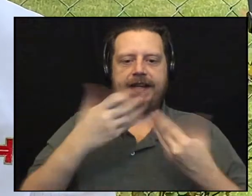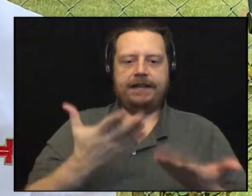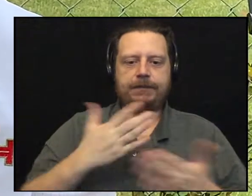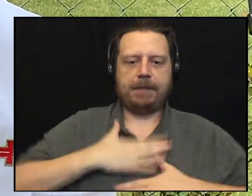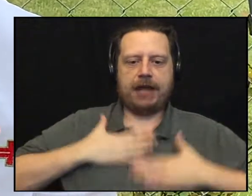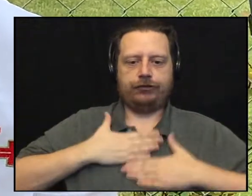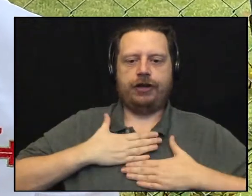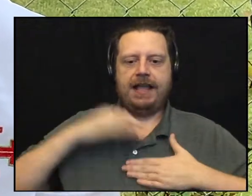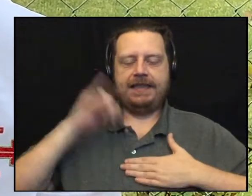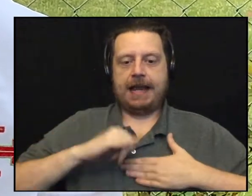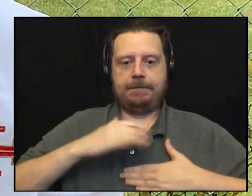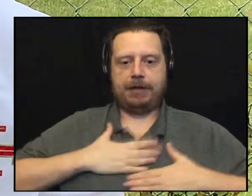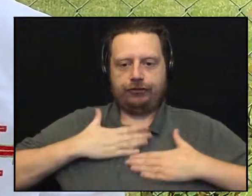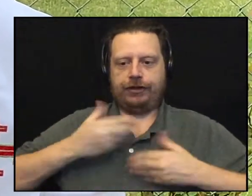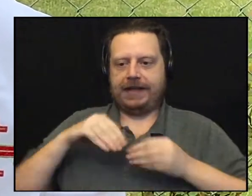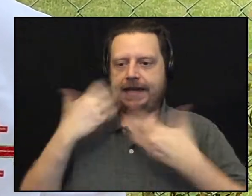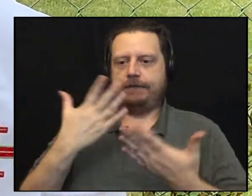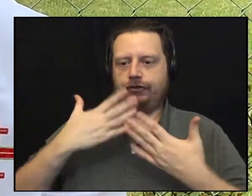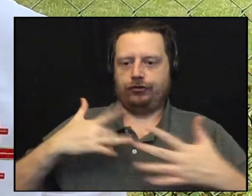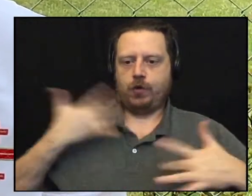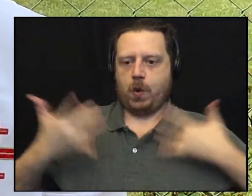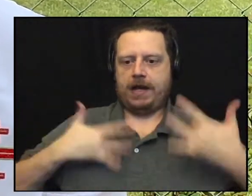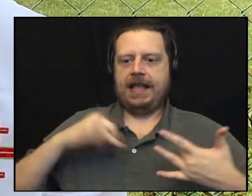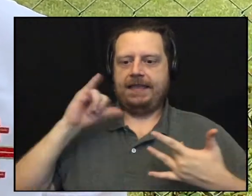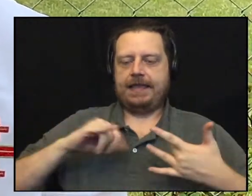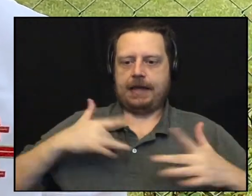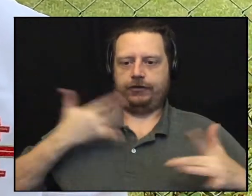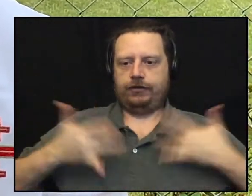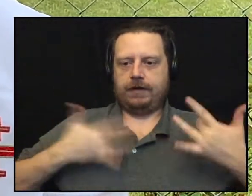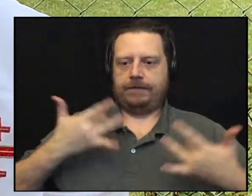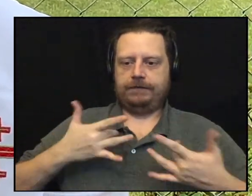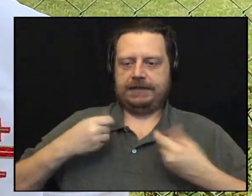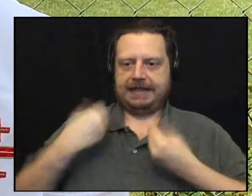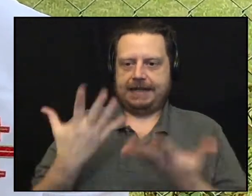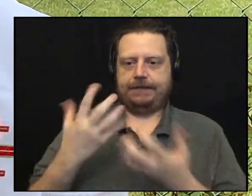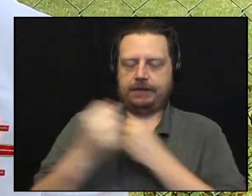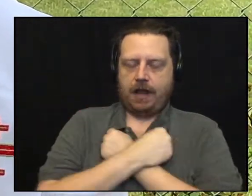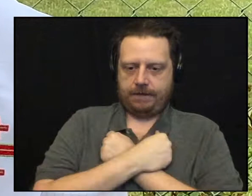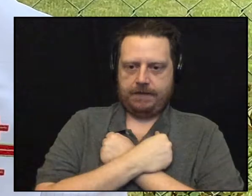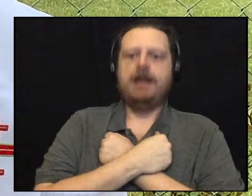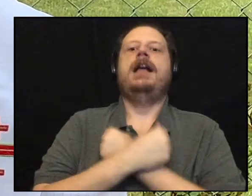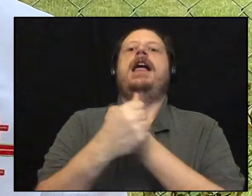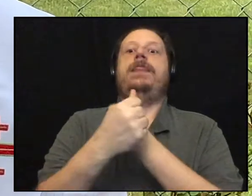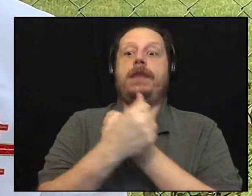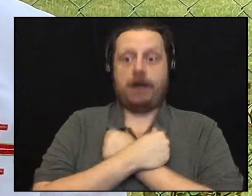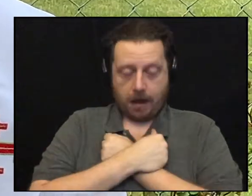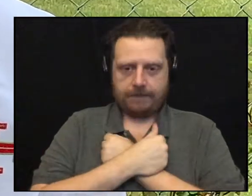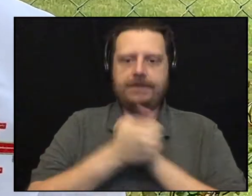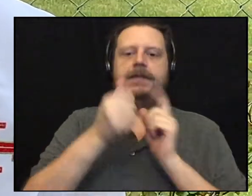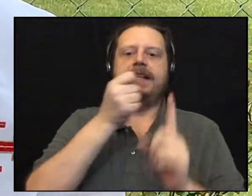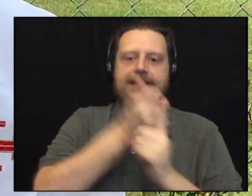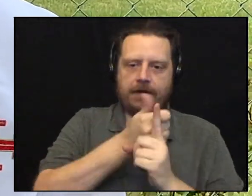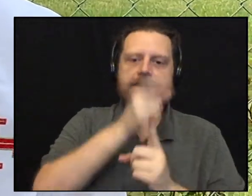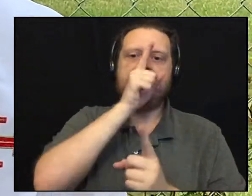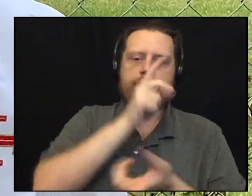joy, that joy gives love, and that love is the Holy Spirit.